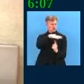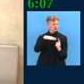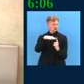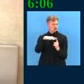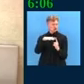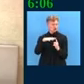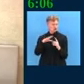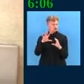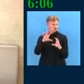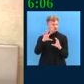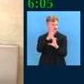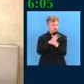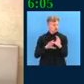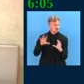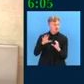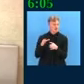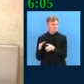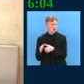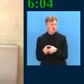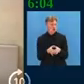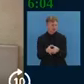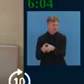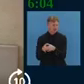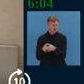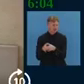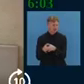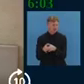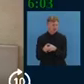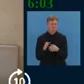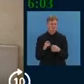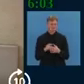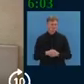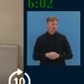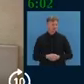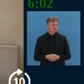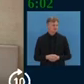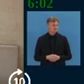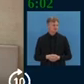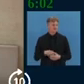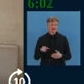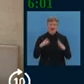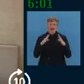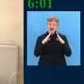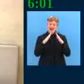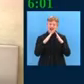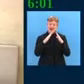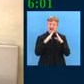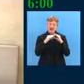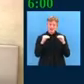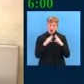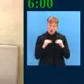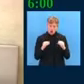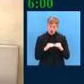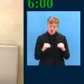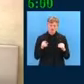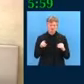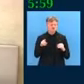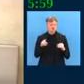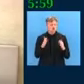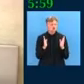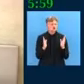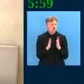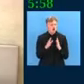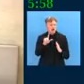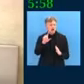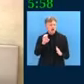in the region and specifically in the turbulent region that is called the Middle East. Lebanon, a tiny country, have provided a great model